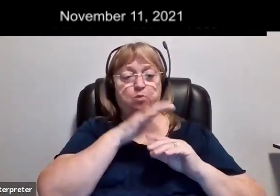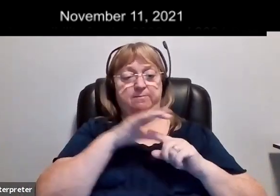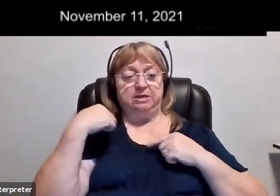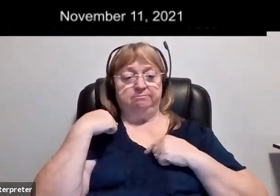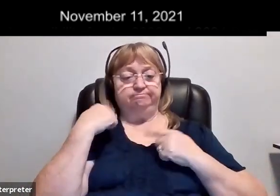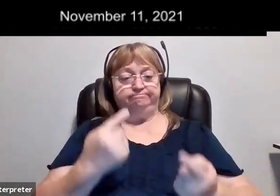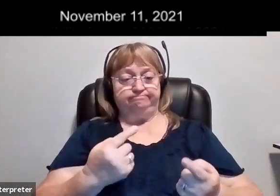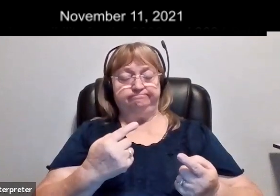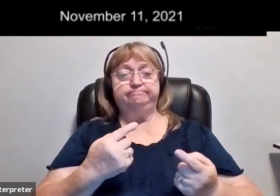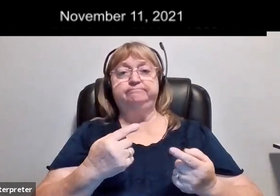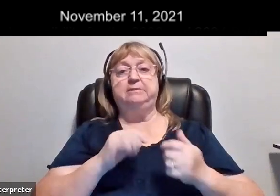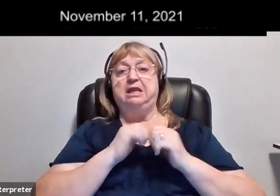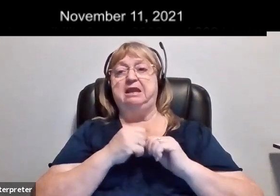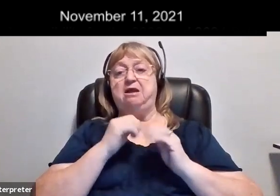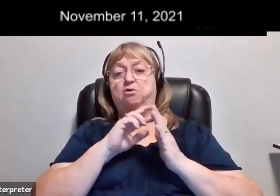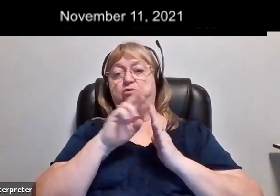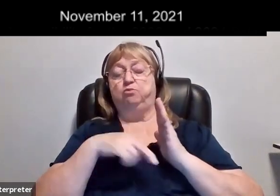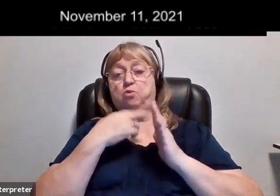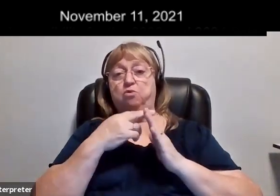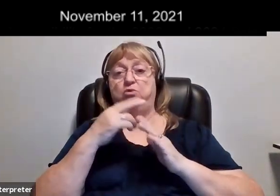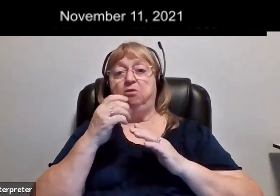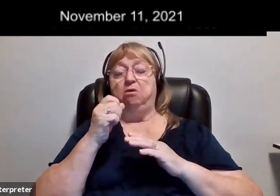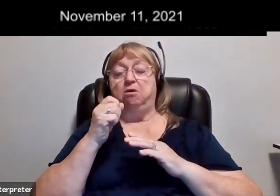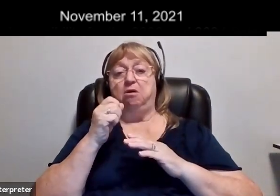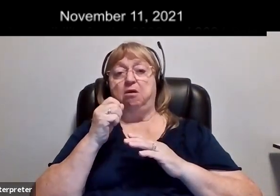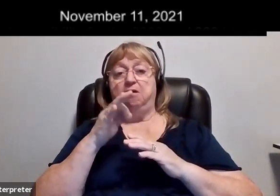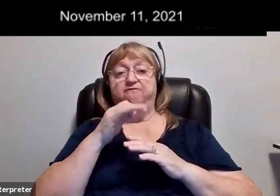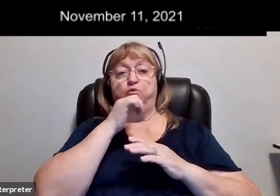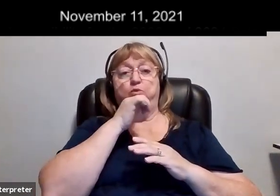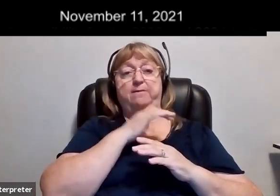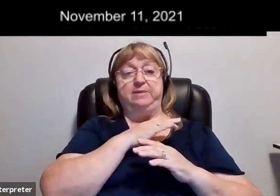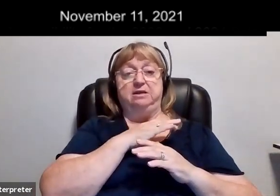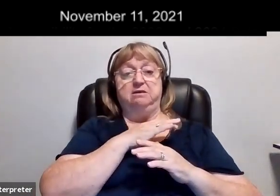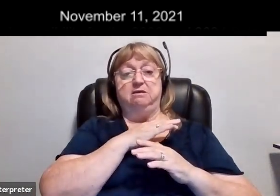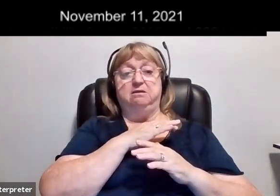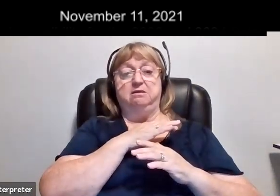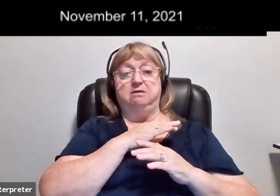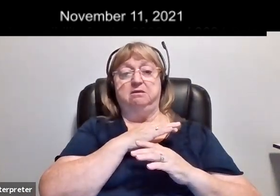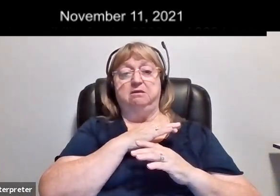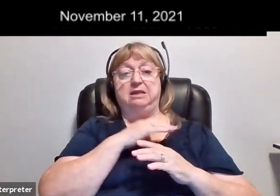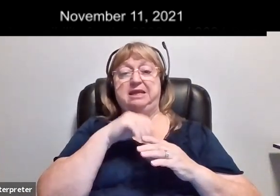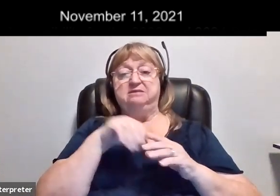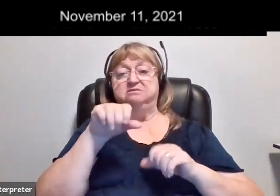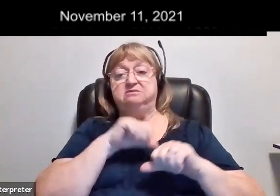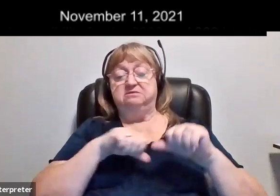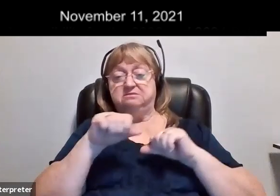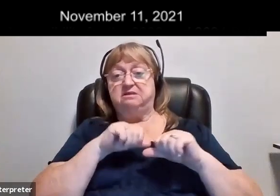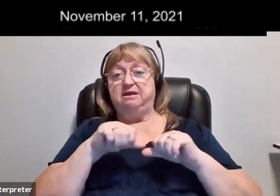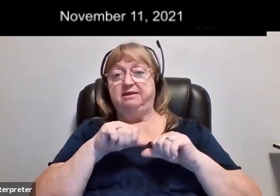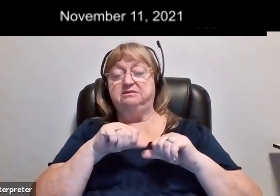how the role of women in science this has